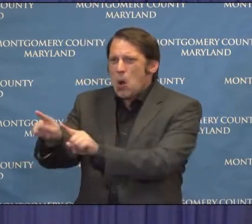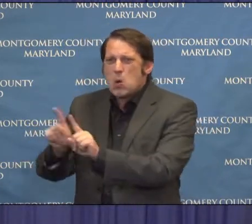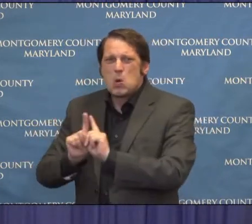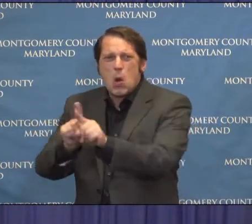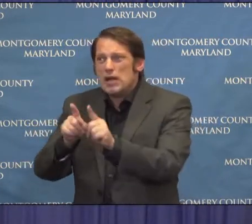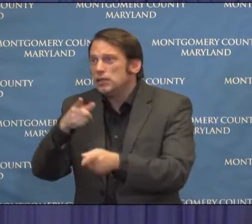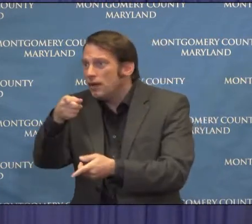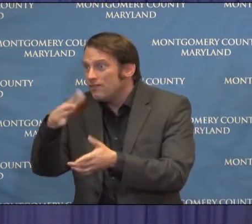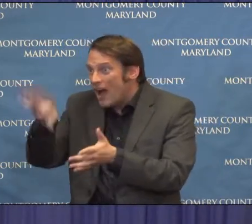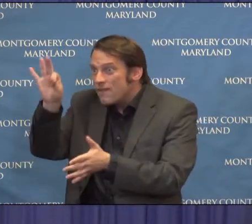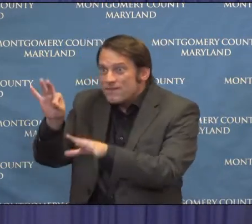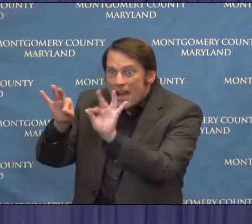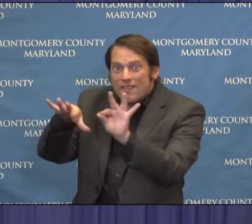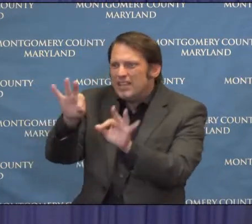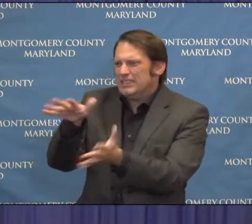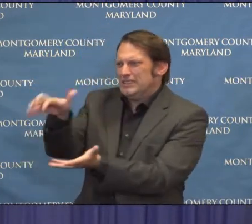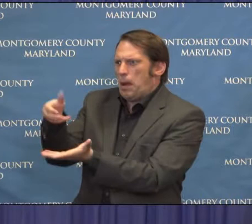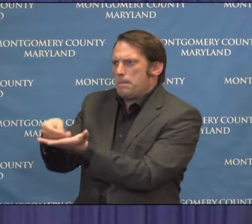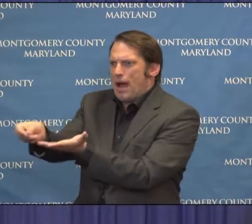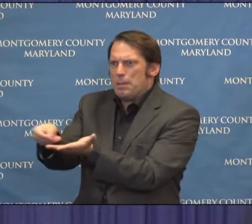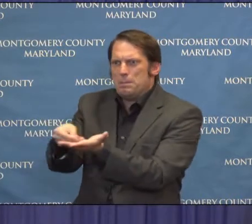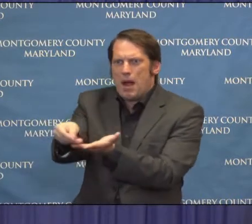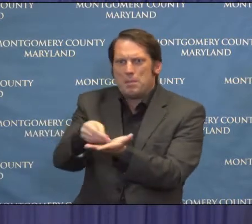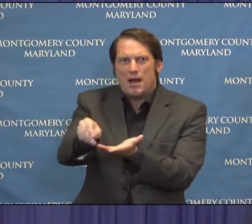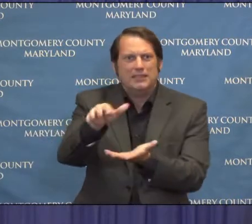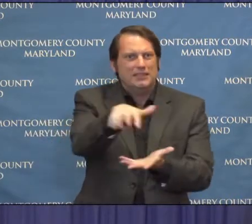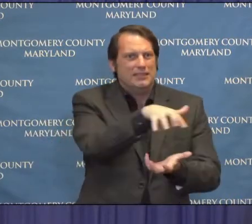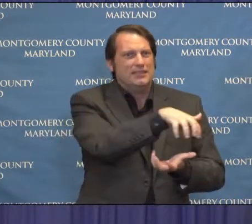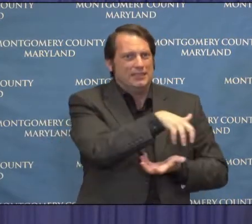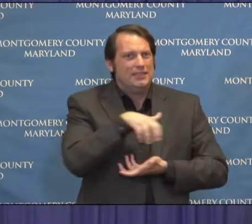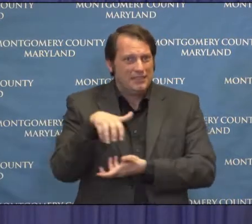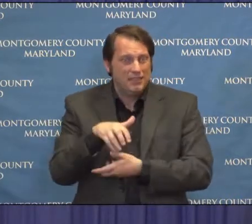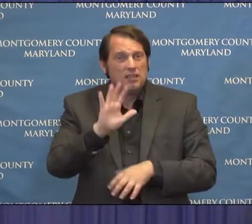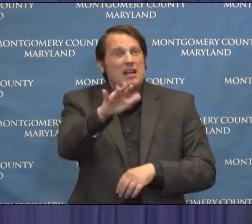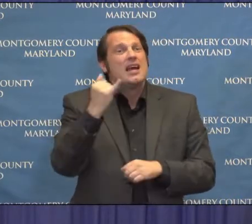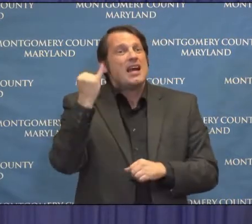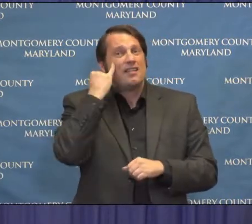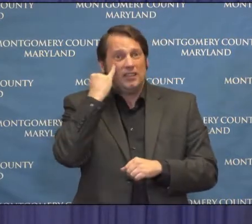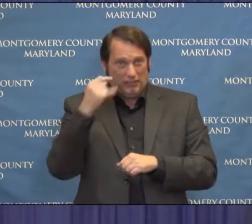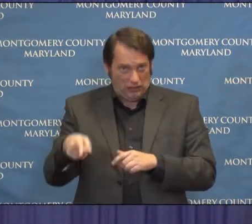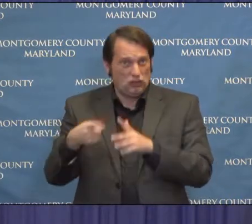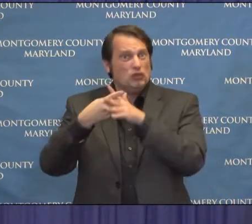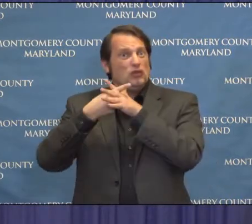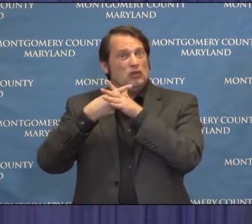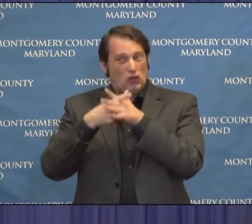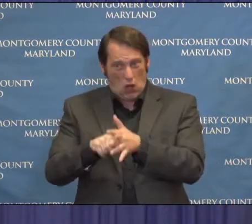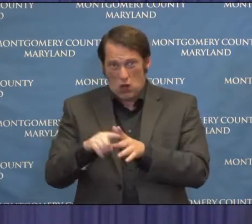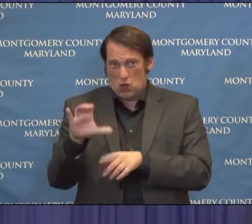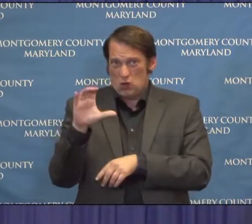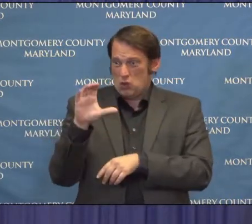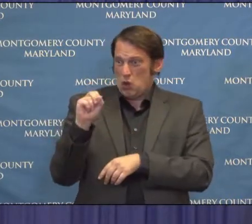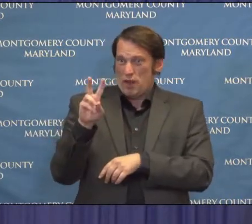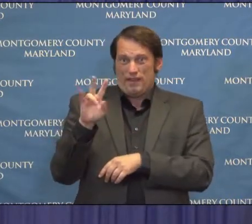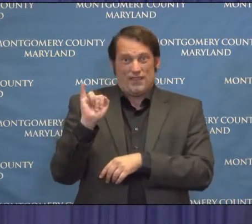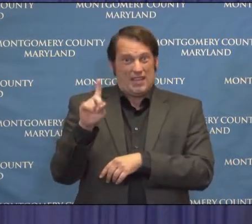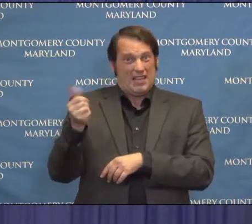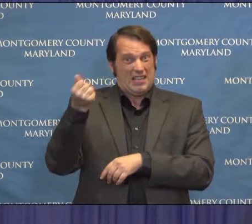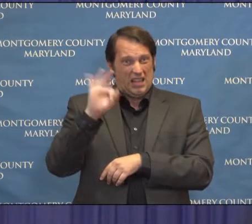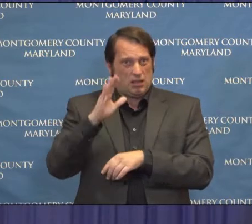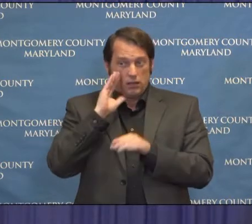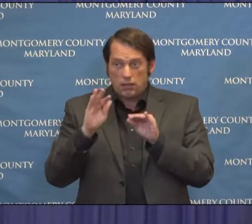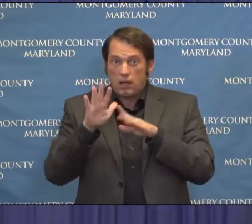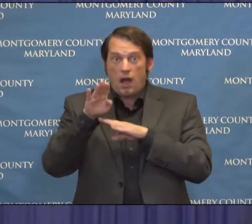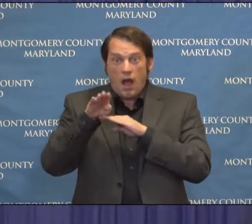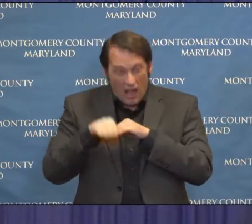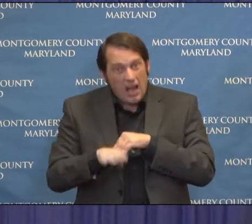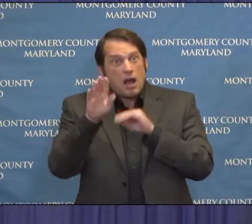likelihood that there's a rebound from this, a second step, we are not going to be in the situation that everybody in the country found itself in,